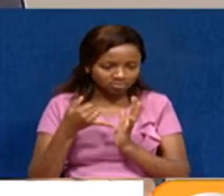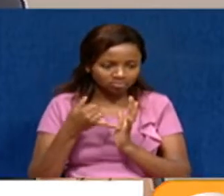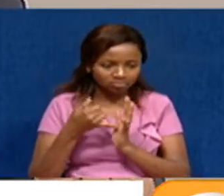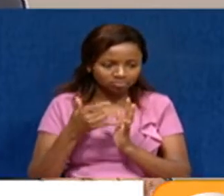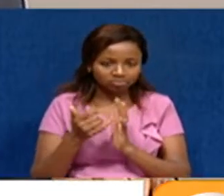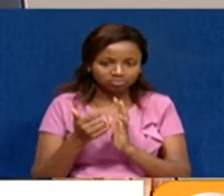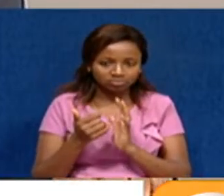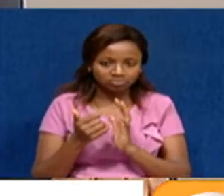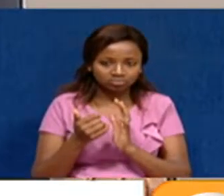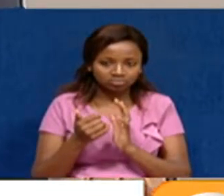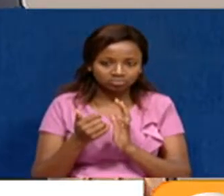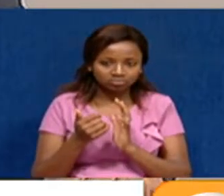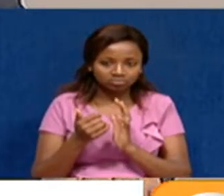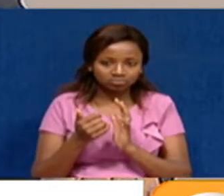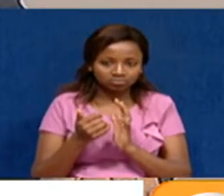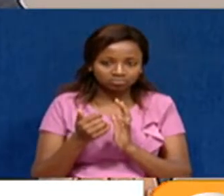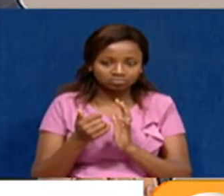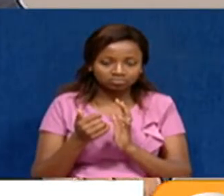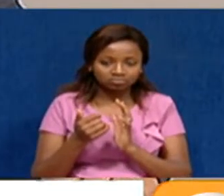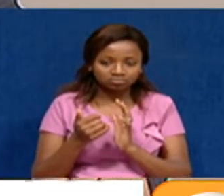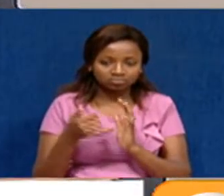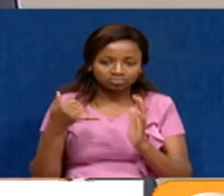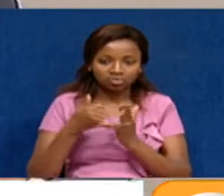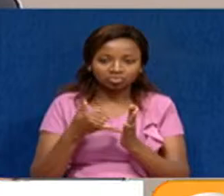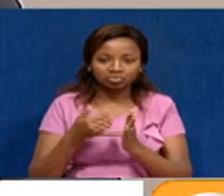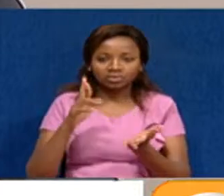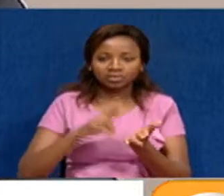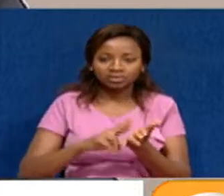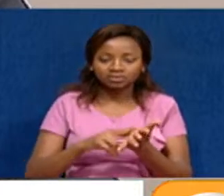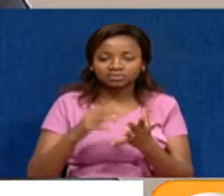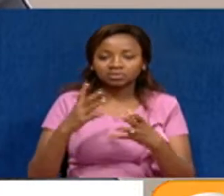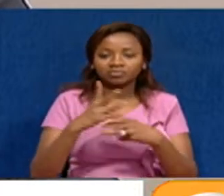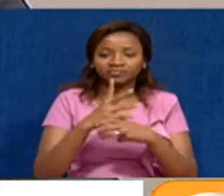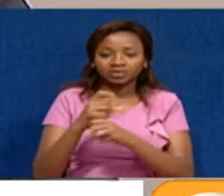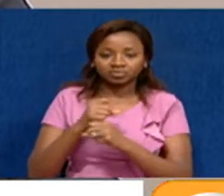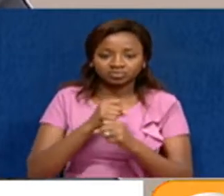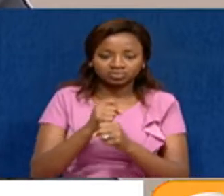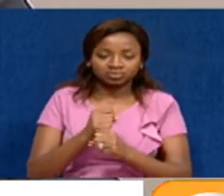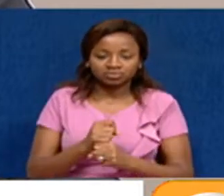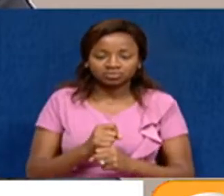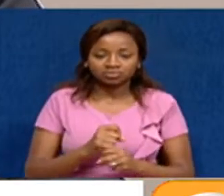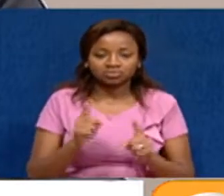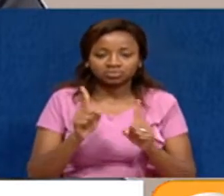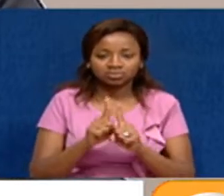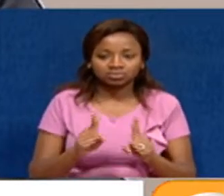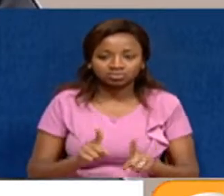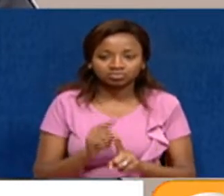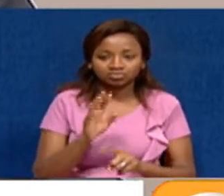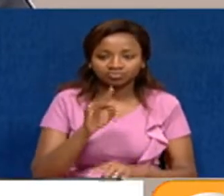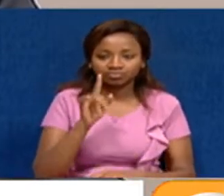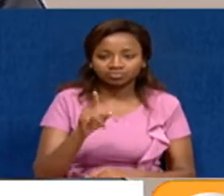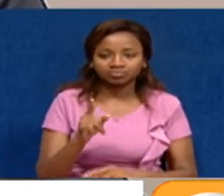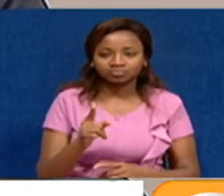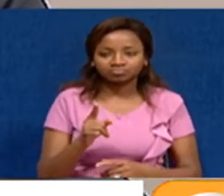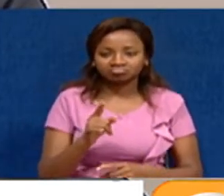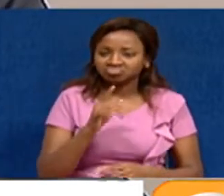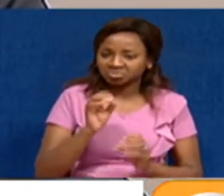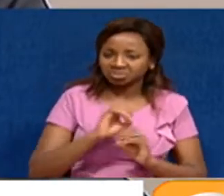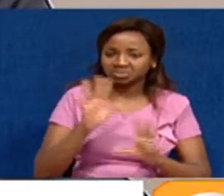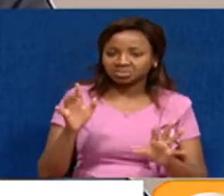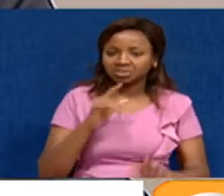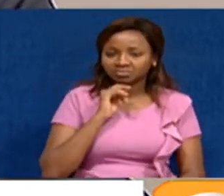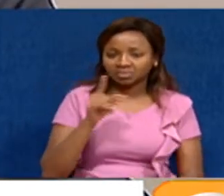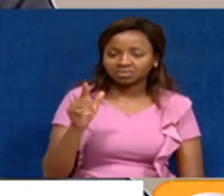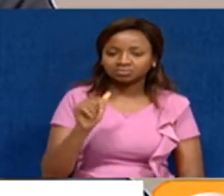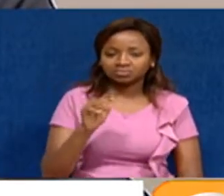the sports register was not there, it was in the register of associations, you see, and that was compliant that Aduda was fighting for by